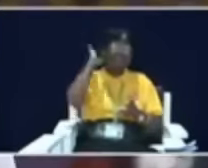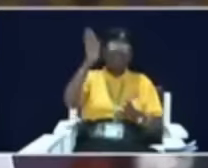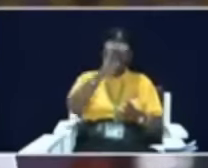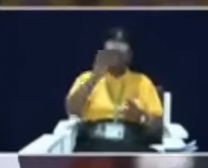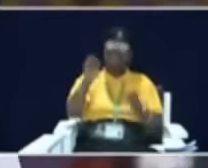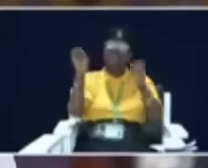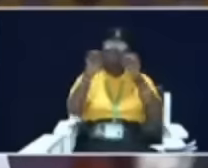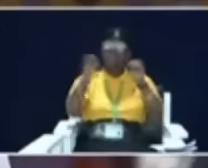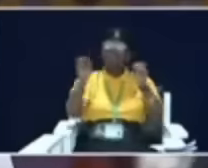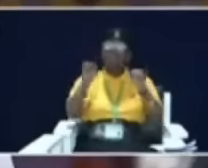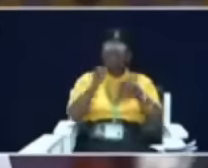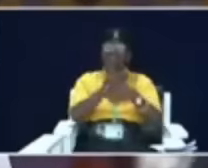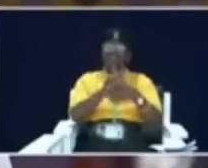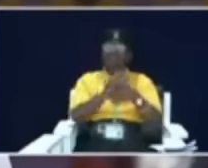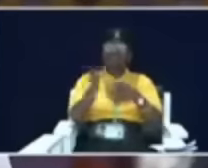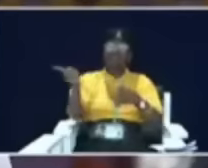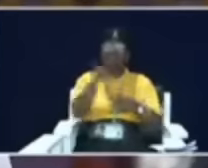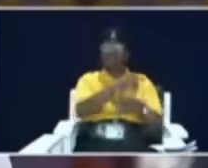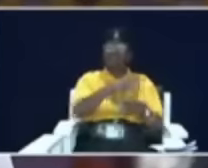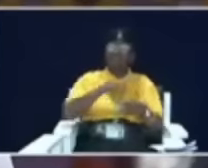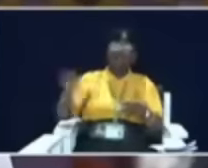and your miracles in December.